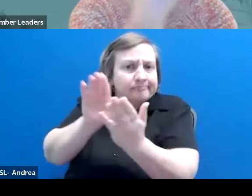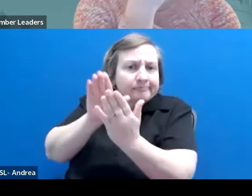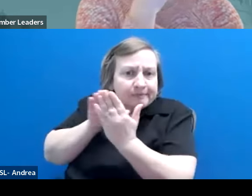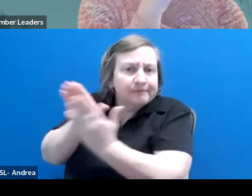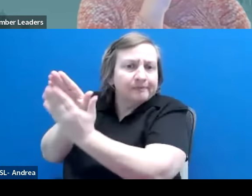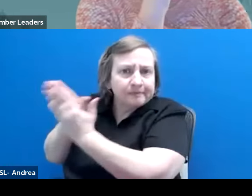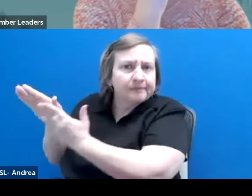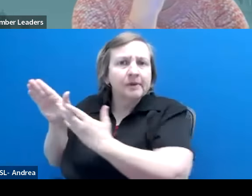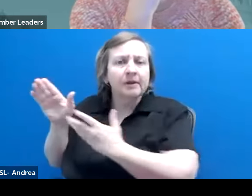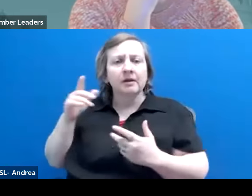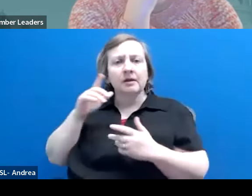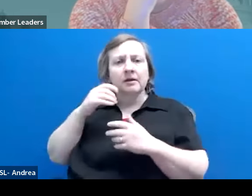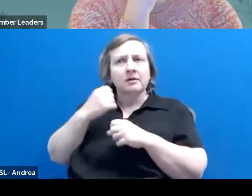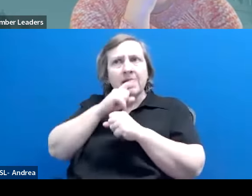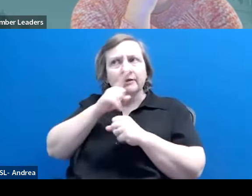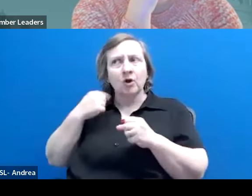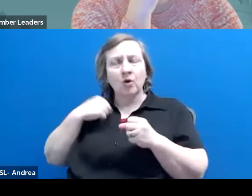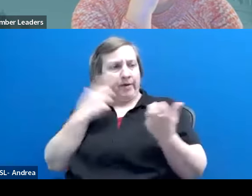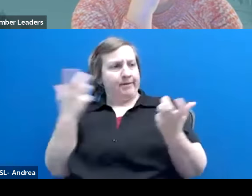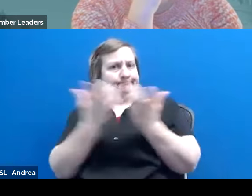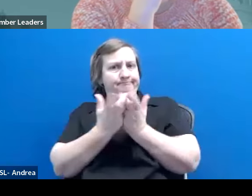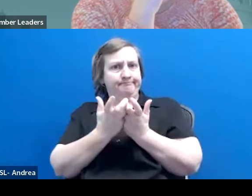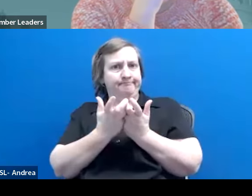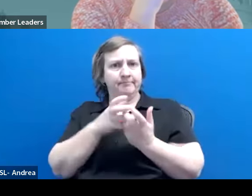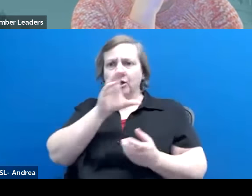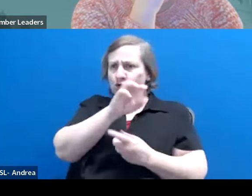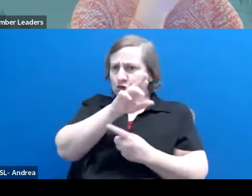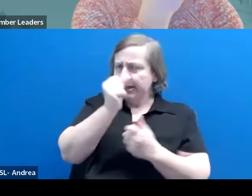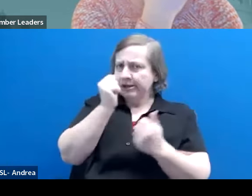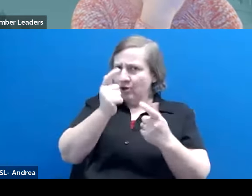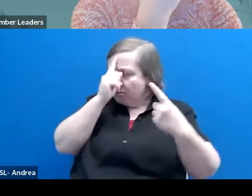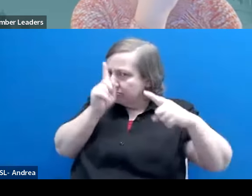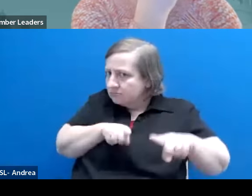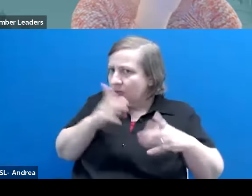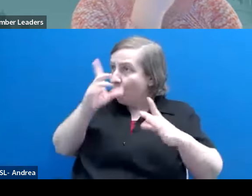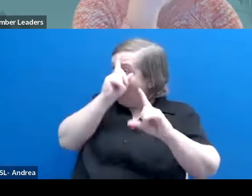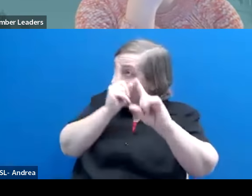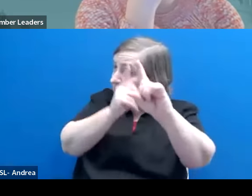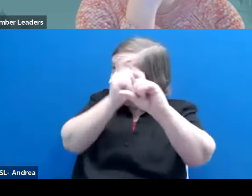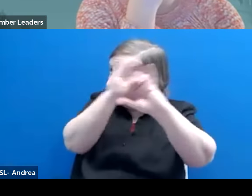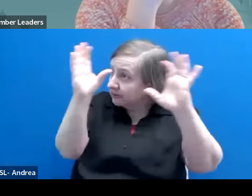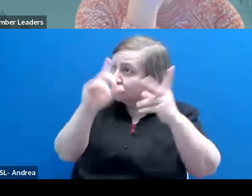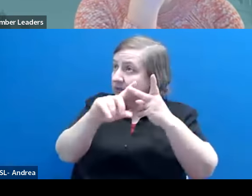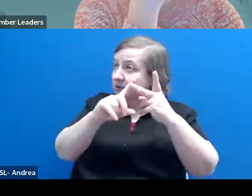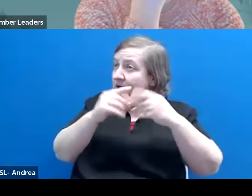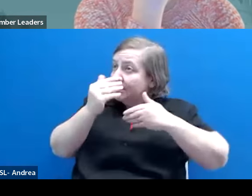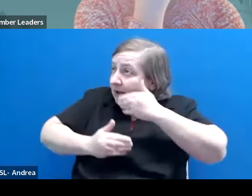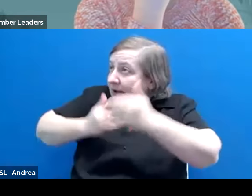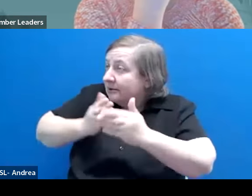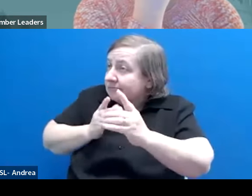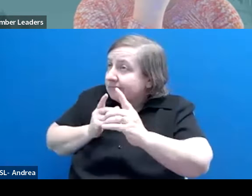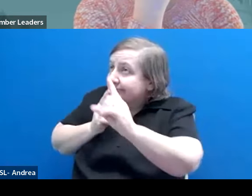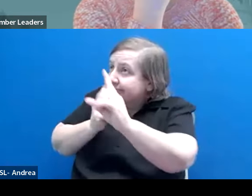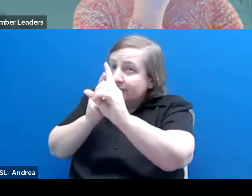we're aligned as CRIS around what is the vision and the strategic direction. And there's a